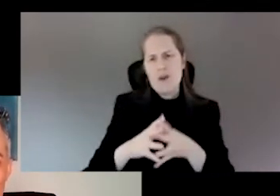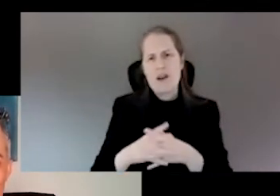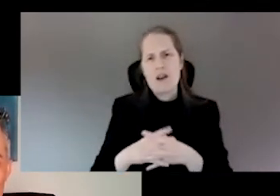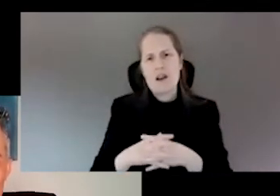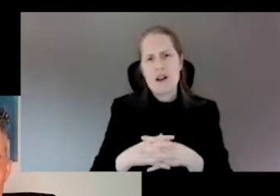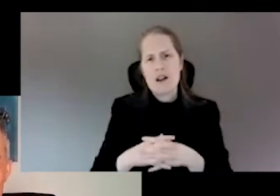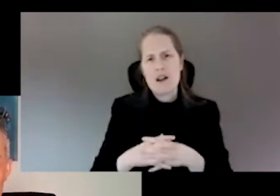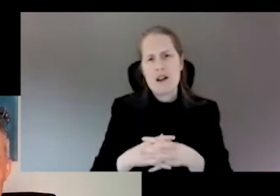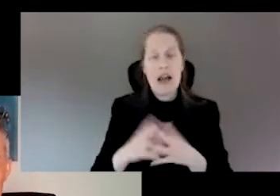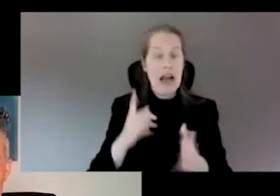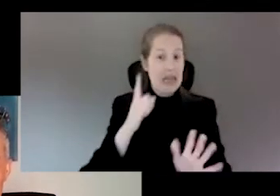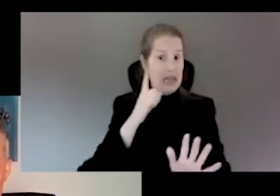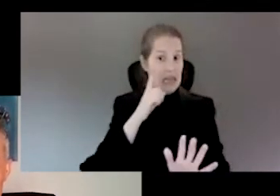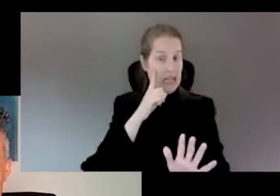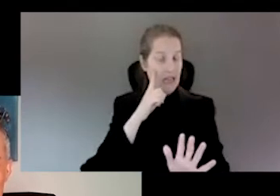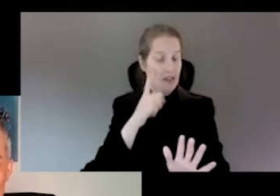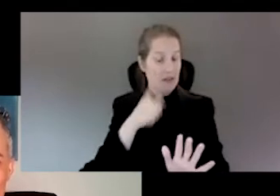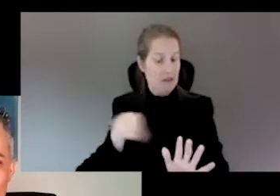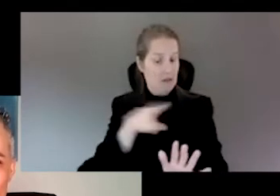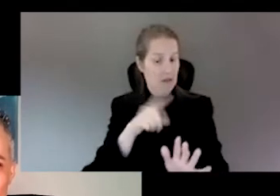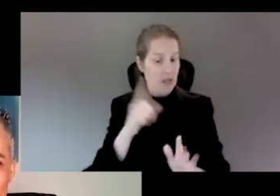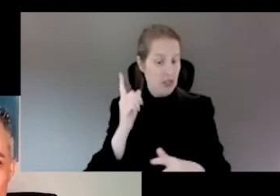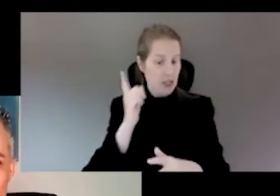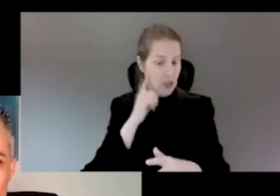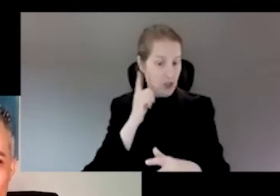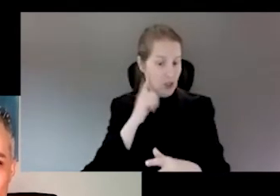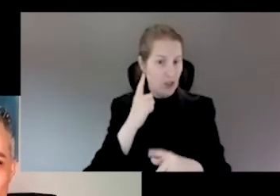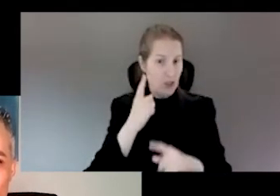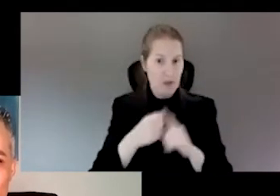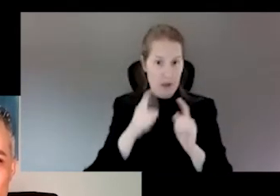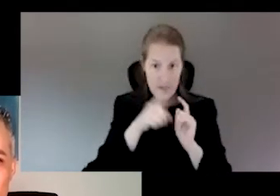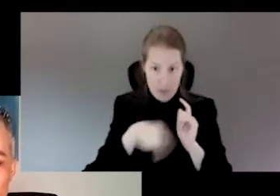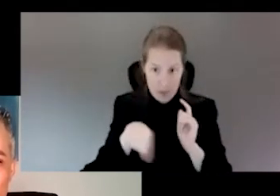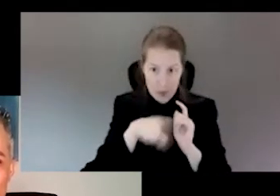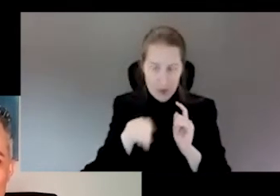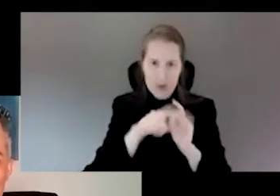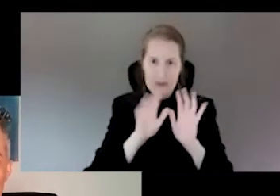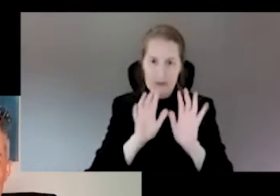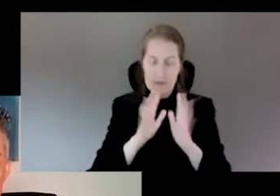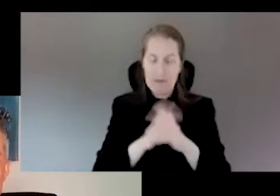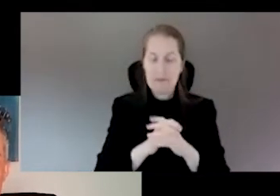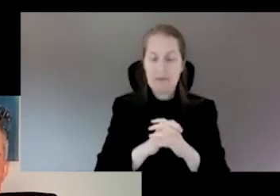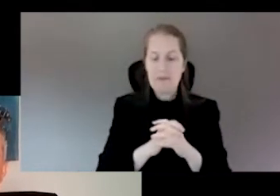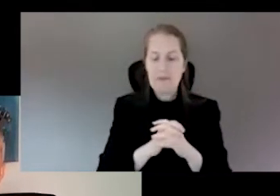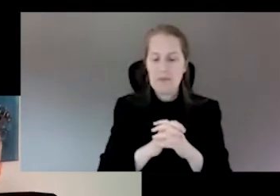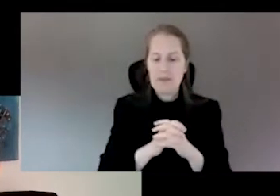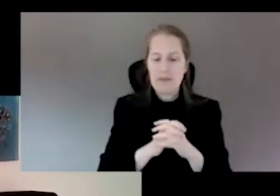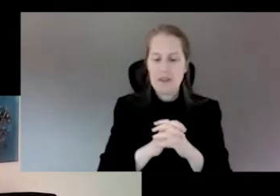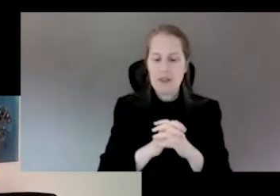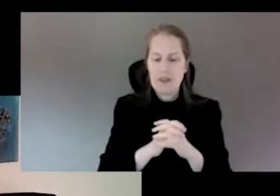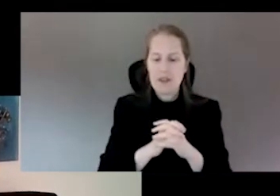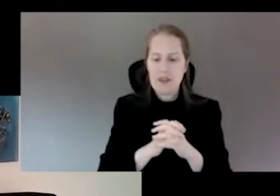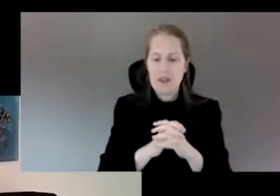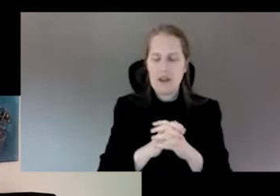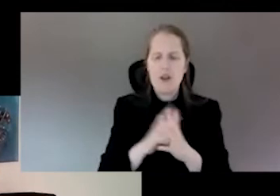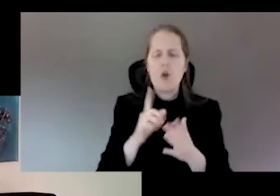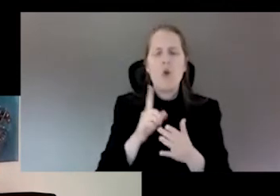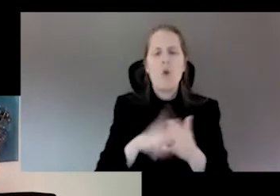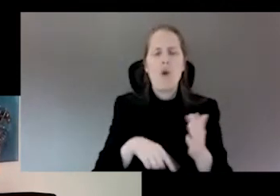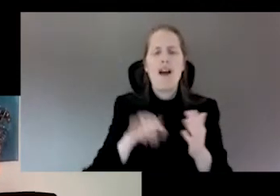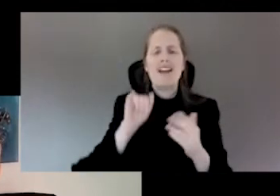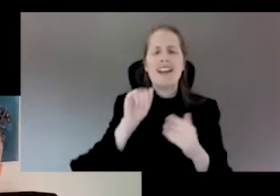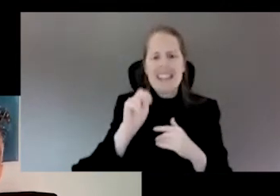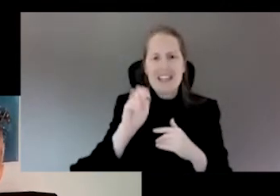heard from you all. The question is, what inequities have you